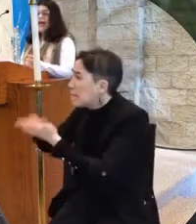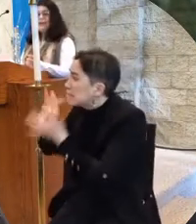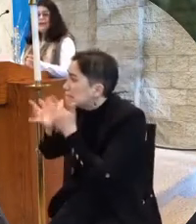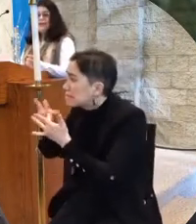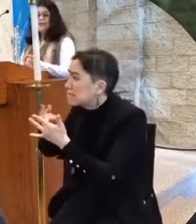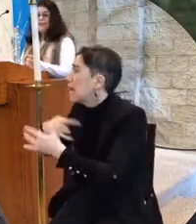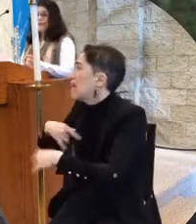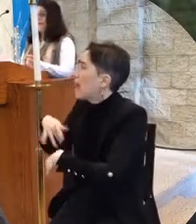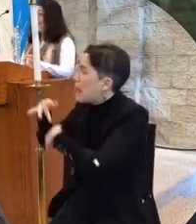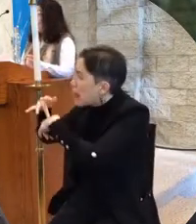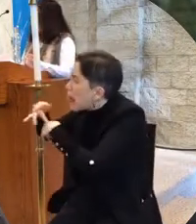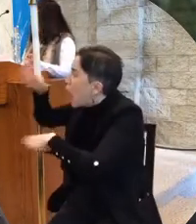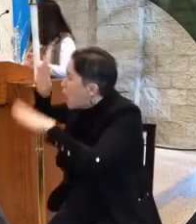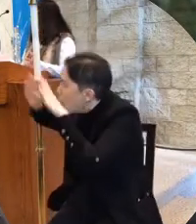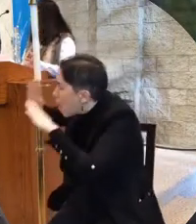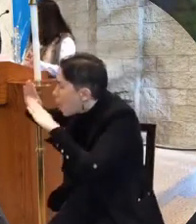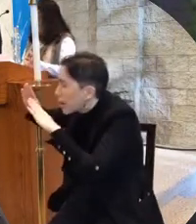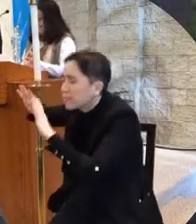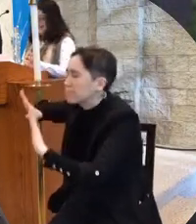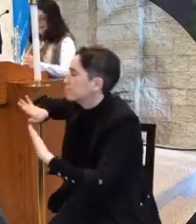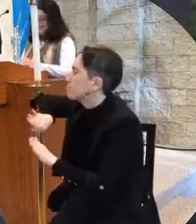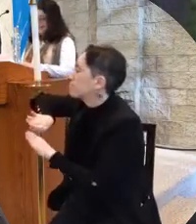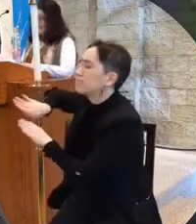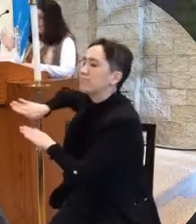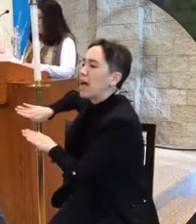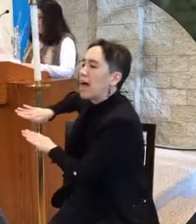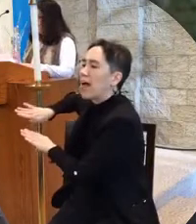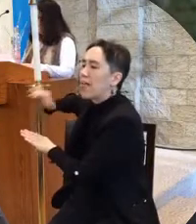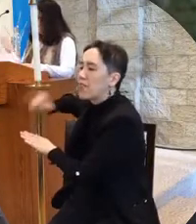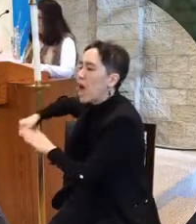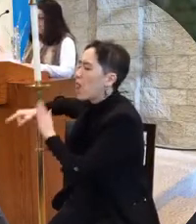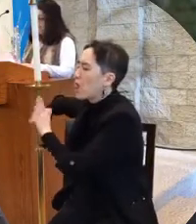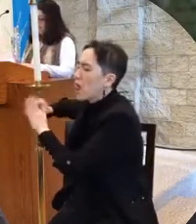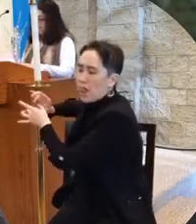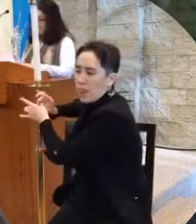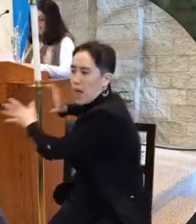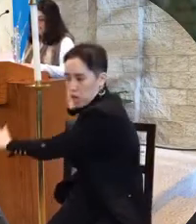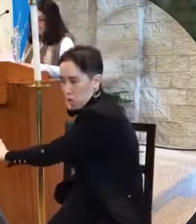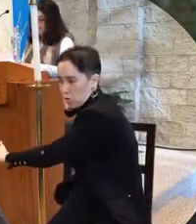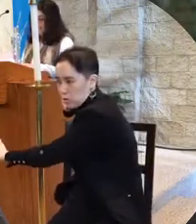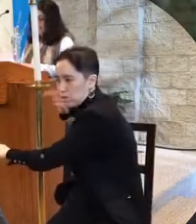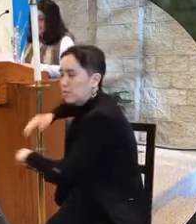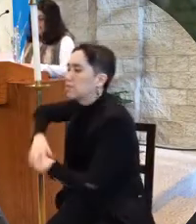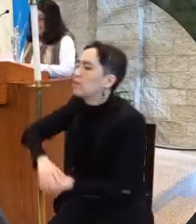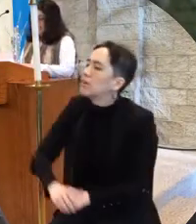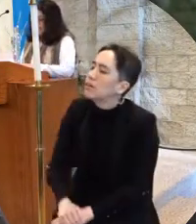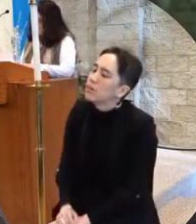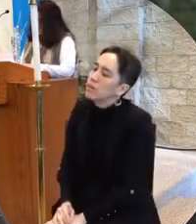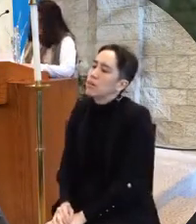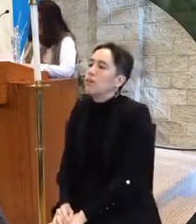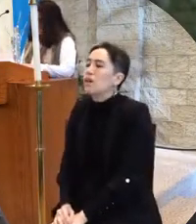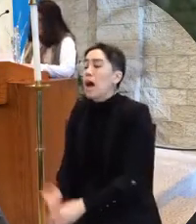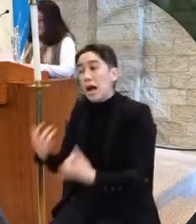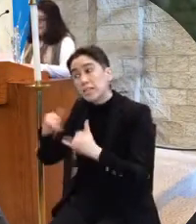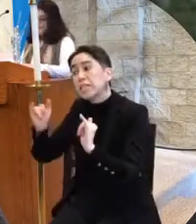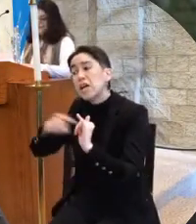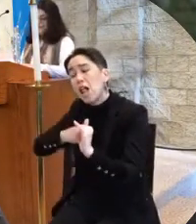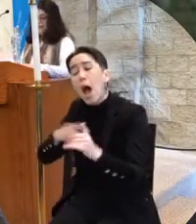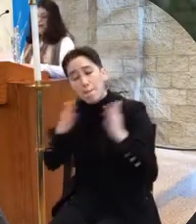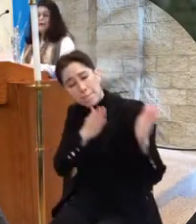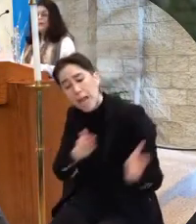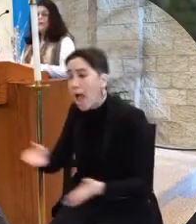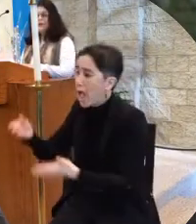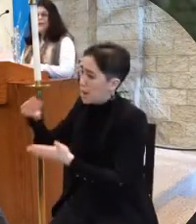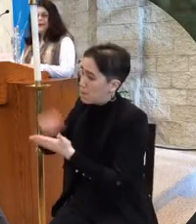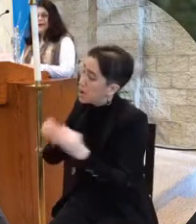I'd have enough, whether I'd be okay in retirement, and all the other thoughts that so many of us share. I still plan and save, but